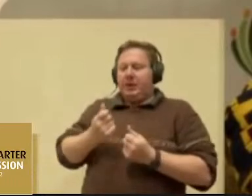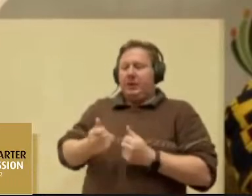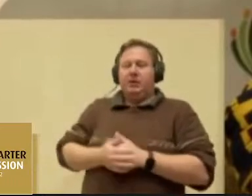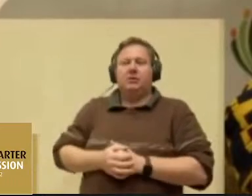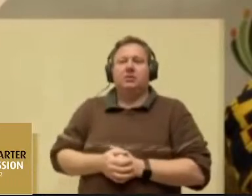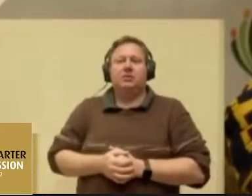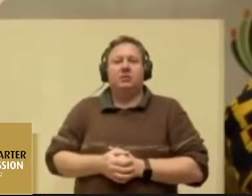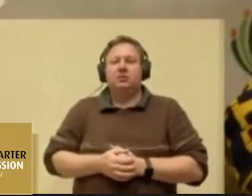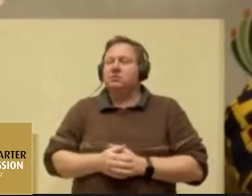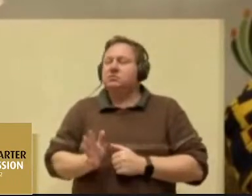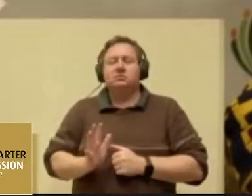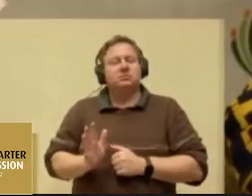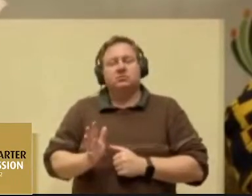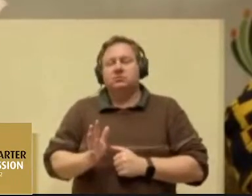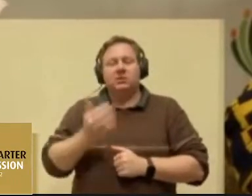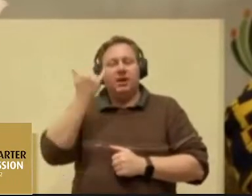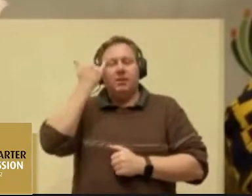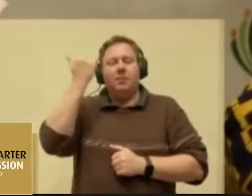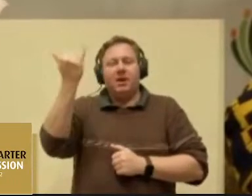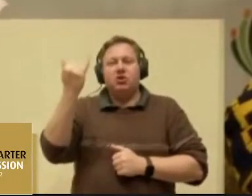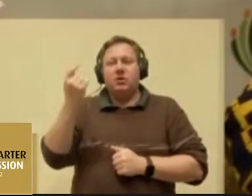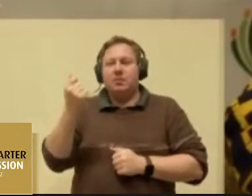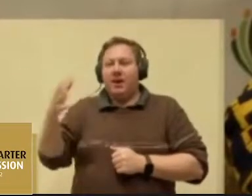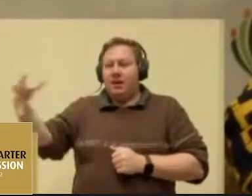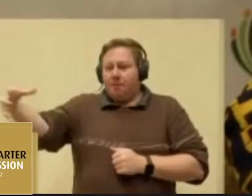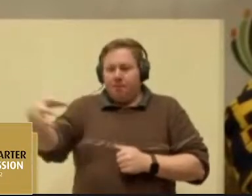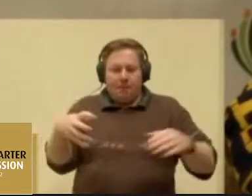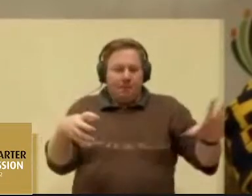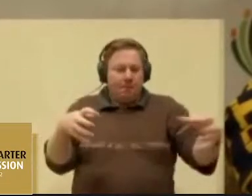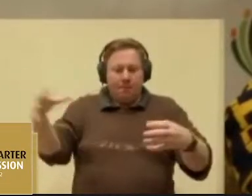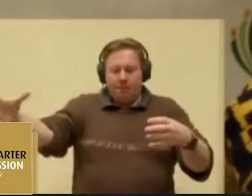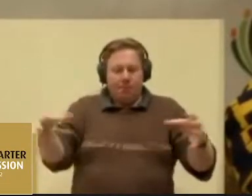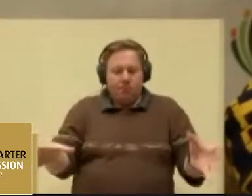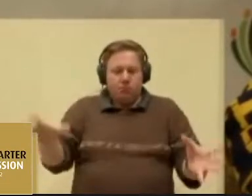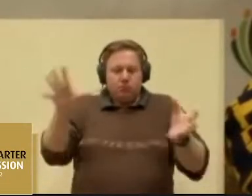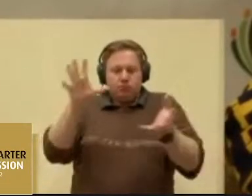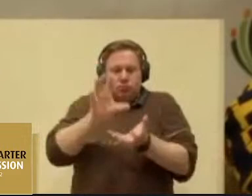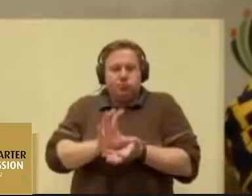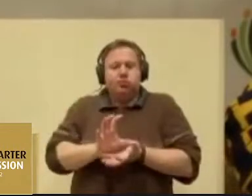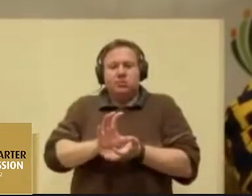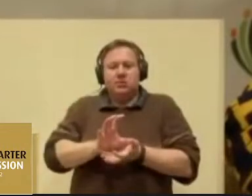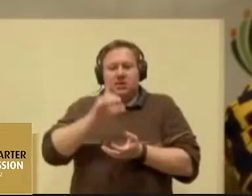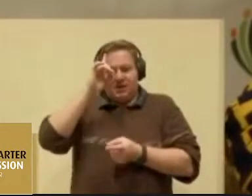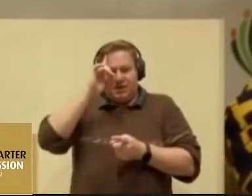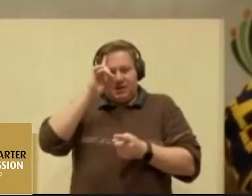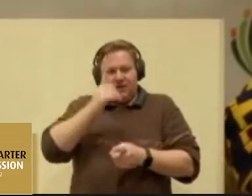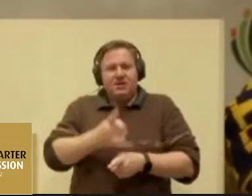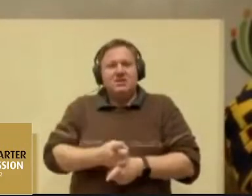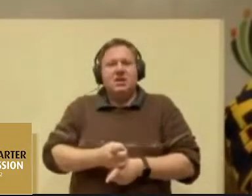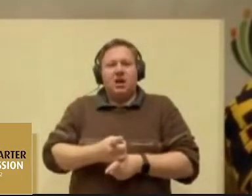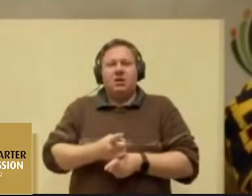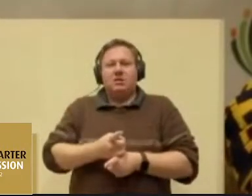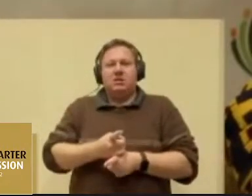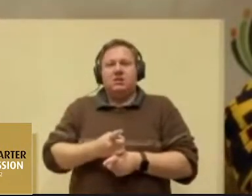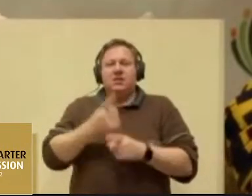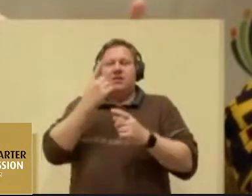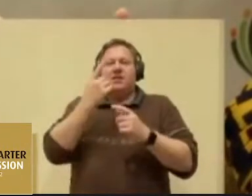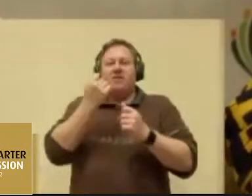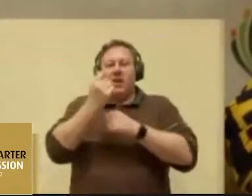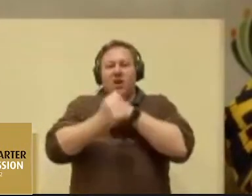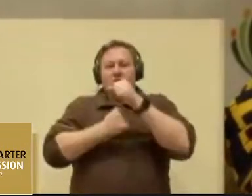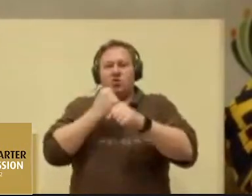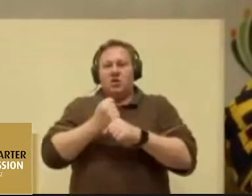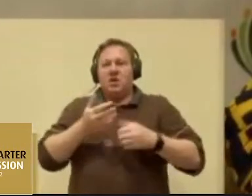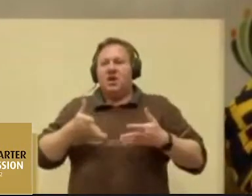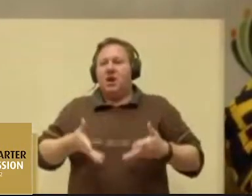imagine if all the money was pulled and we decide for this financial year all the